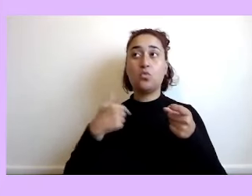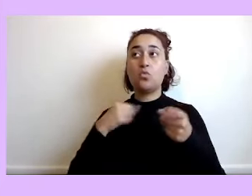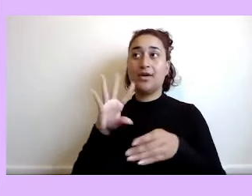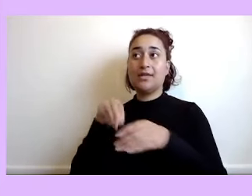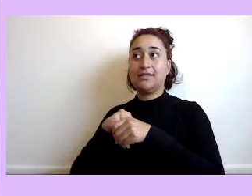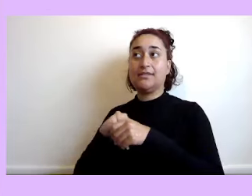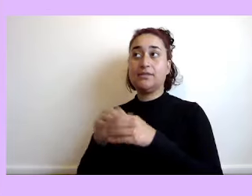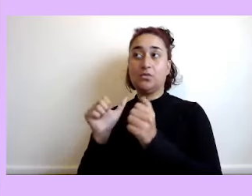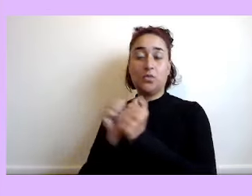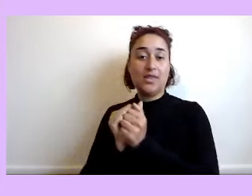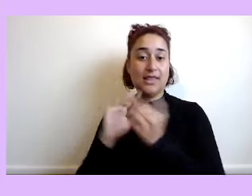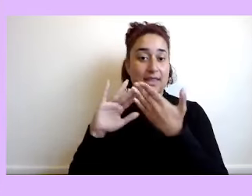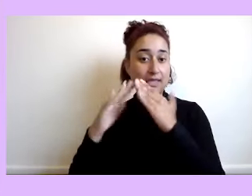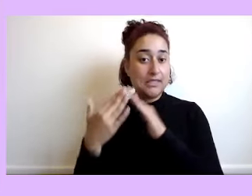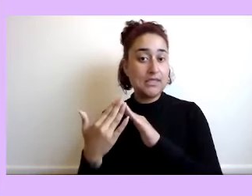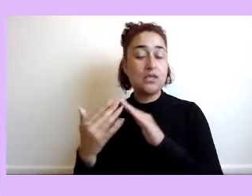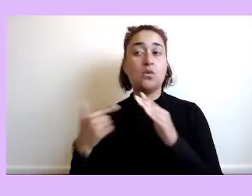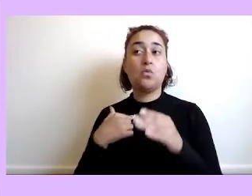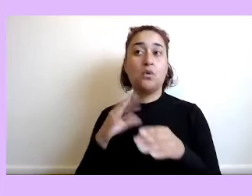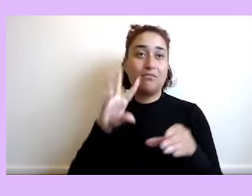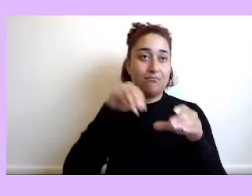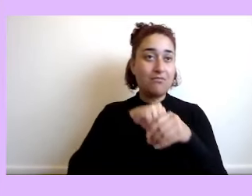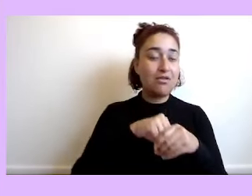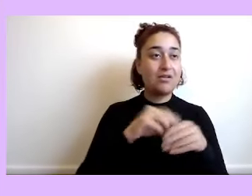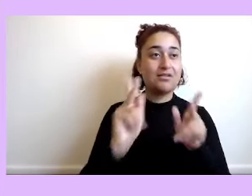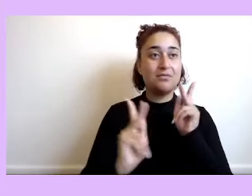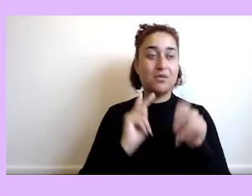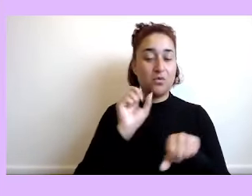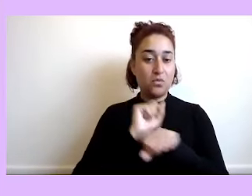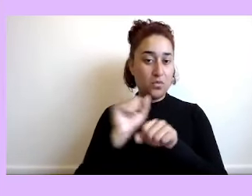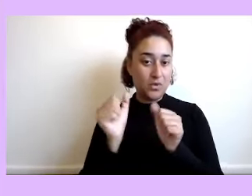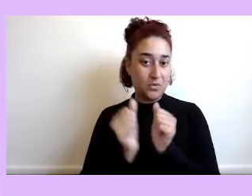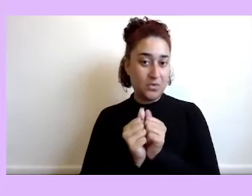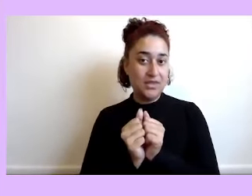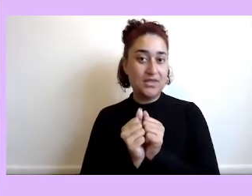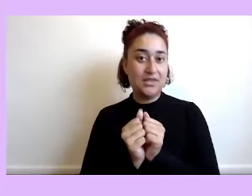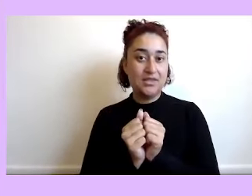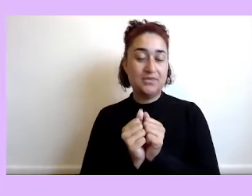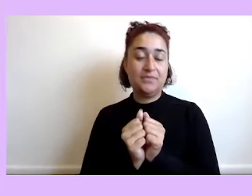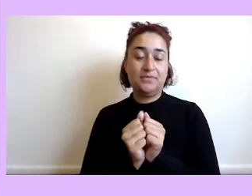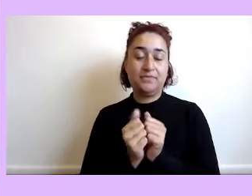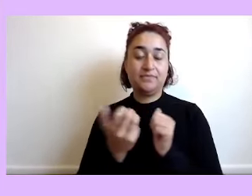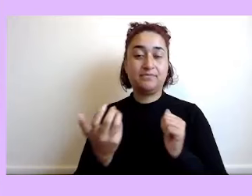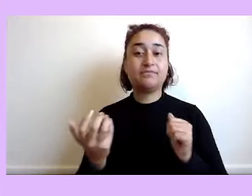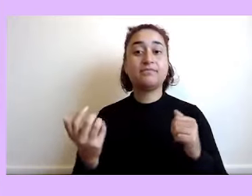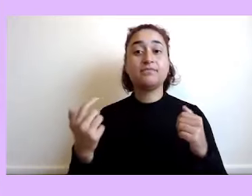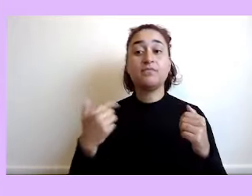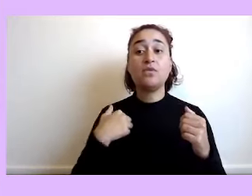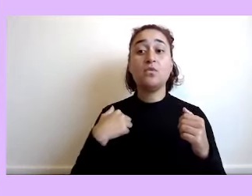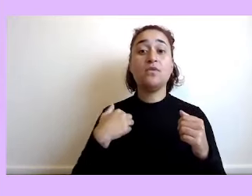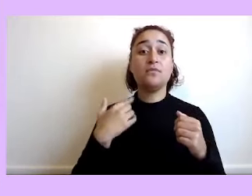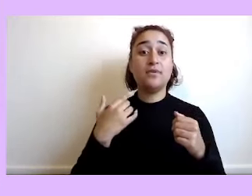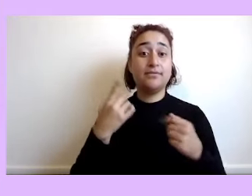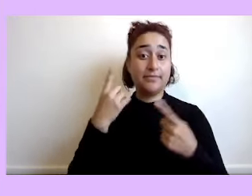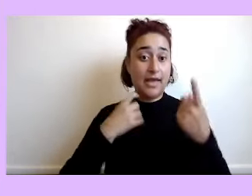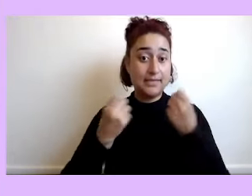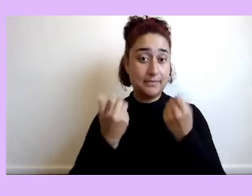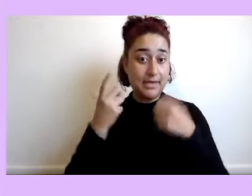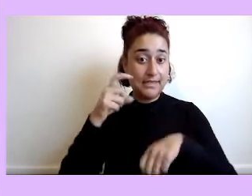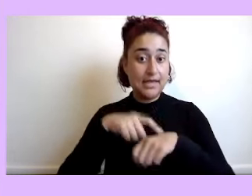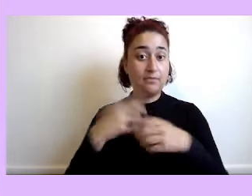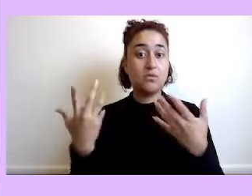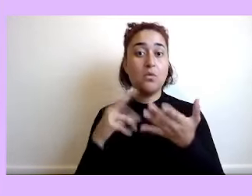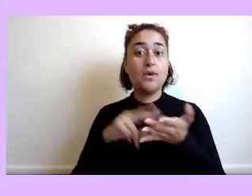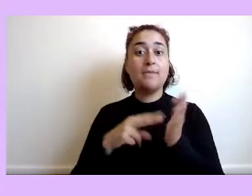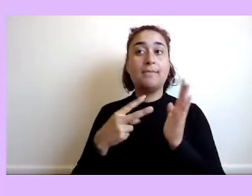go, we belong to the folks we're working with. And we've been asked many times, you know, what would it take to land? You